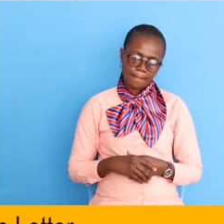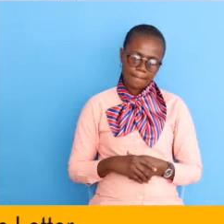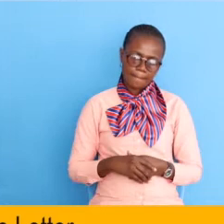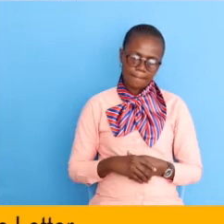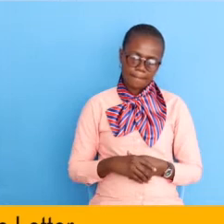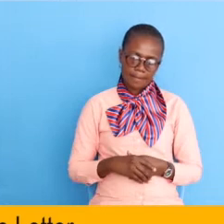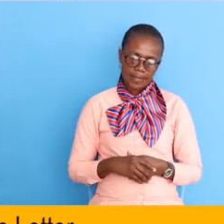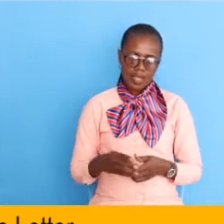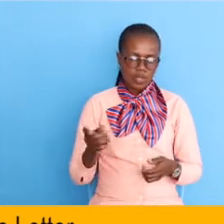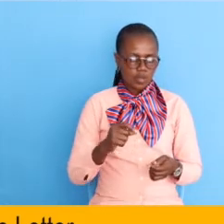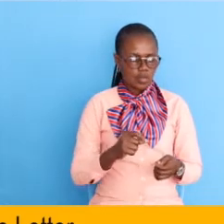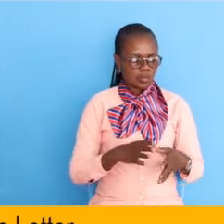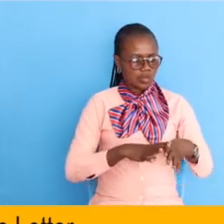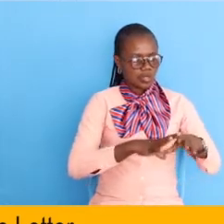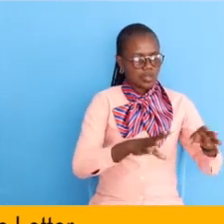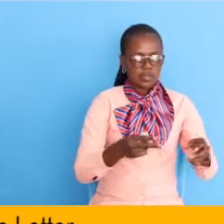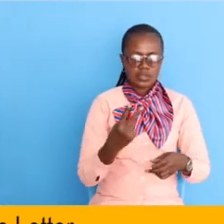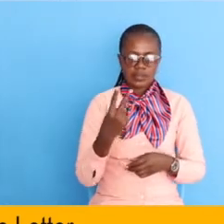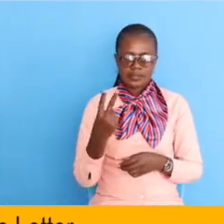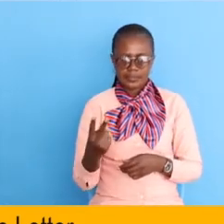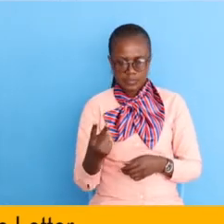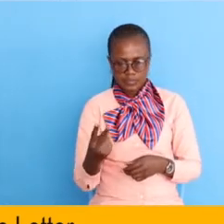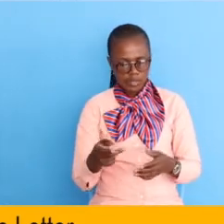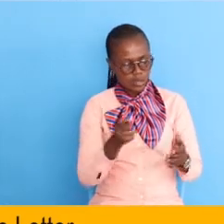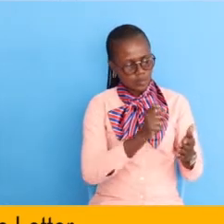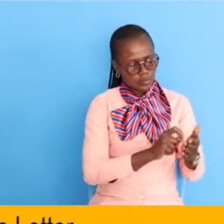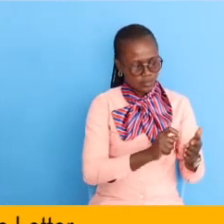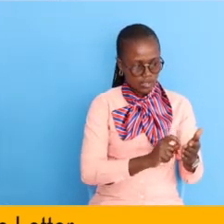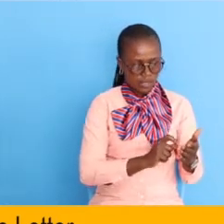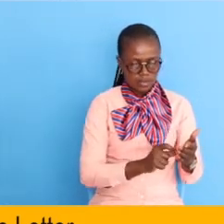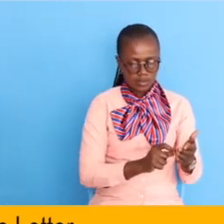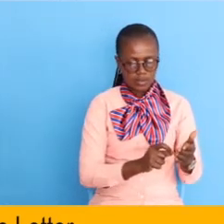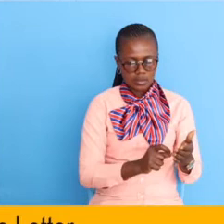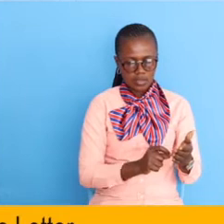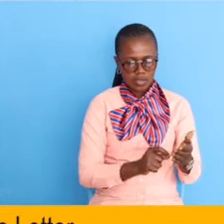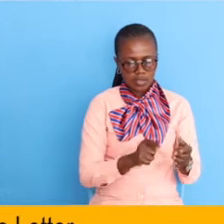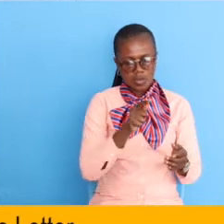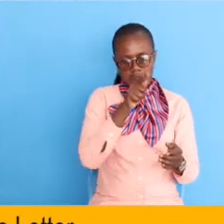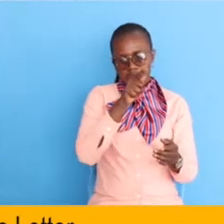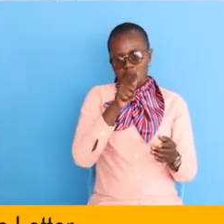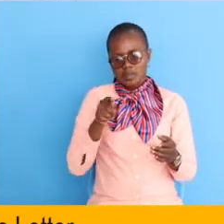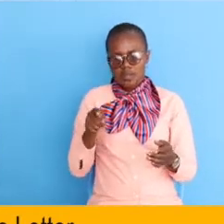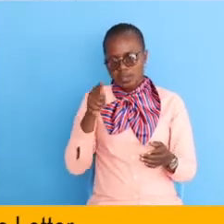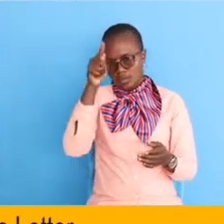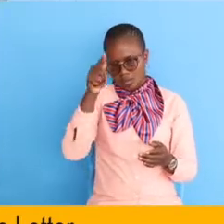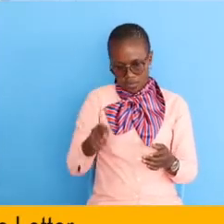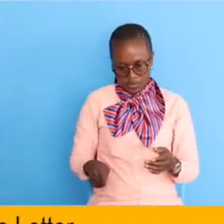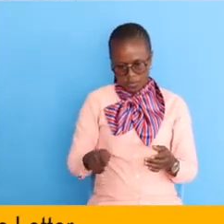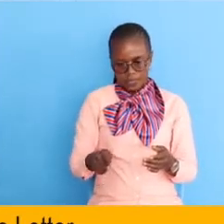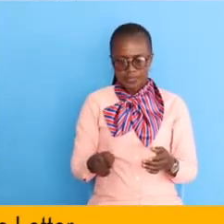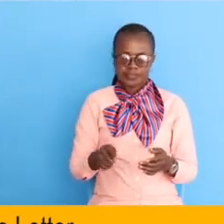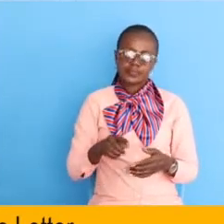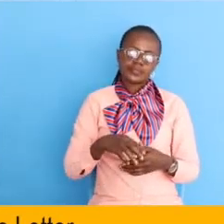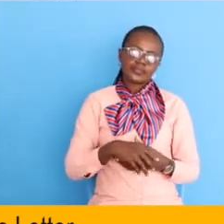two options. We were in a position to write it in block style and or